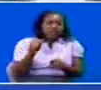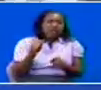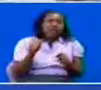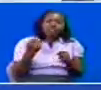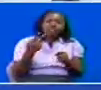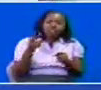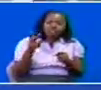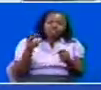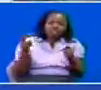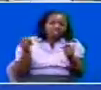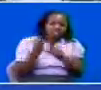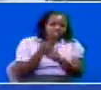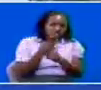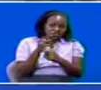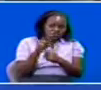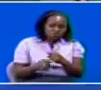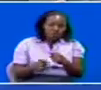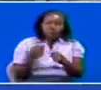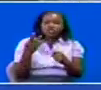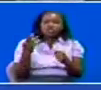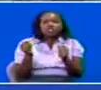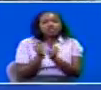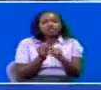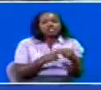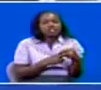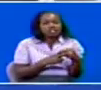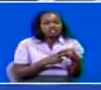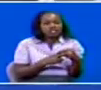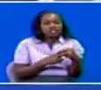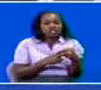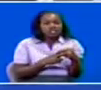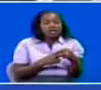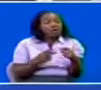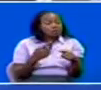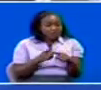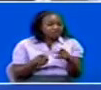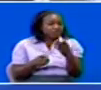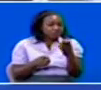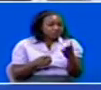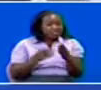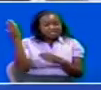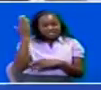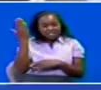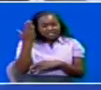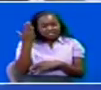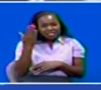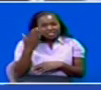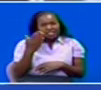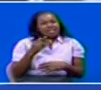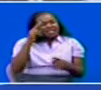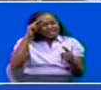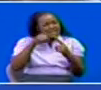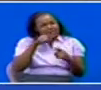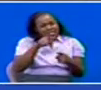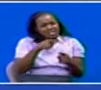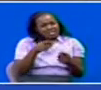mwaka 2013 hadi 2017. Hata hivyo, wahadhiri wanasema haja yao sio mishahara